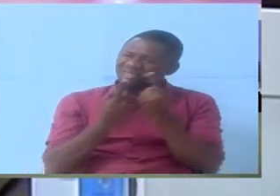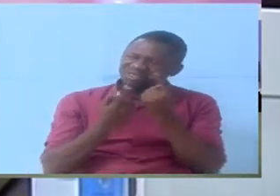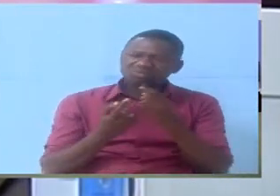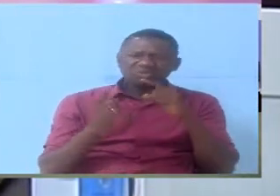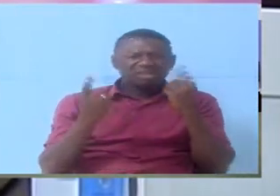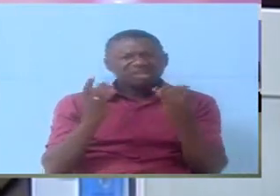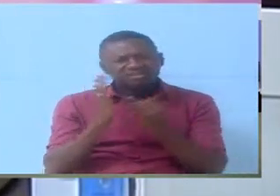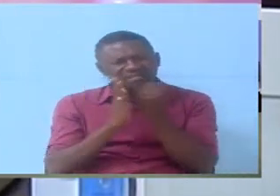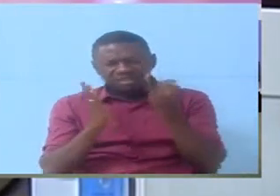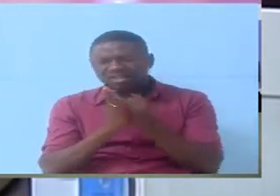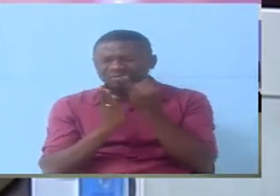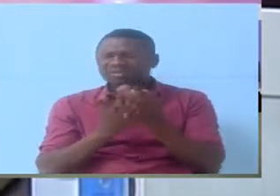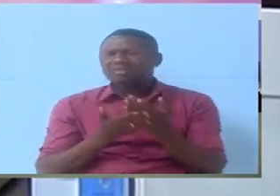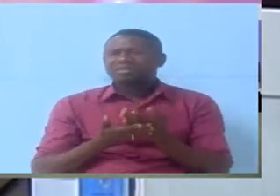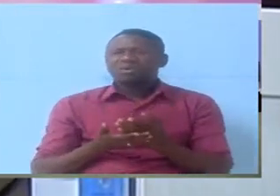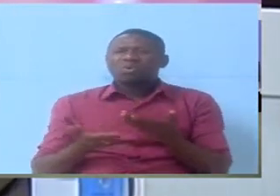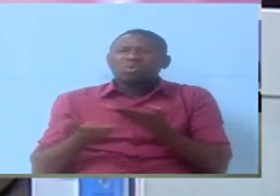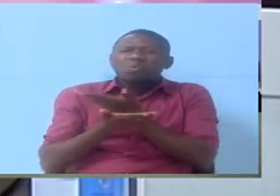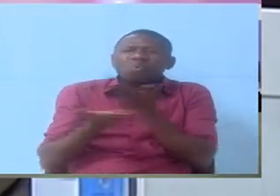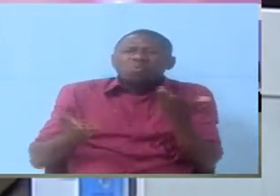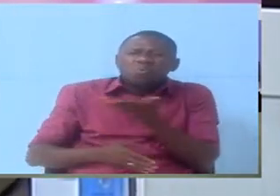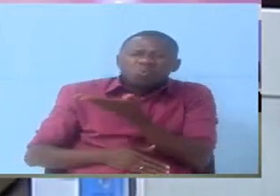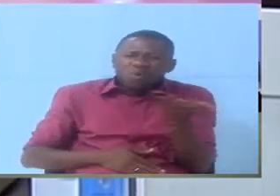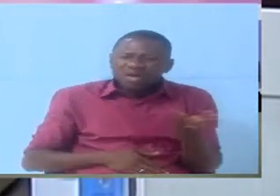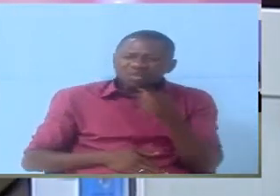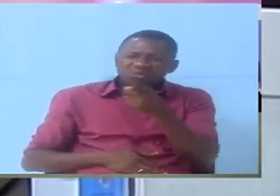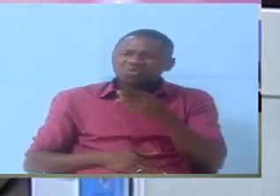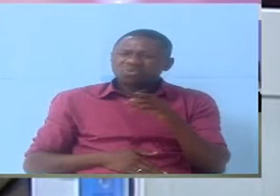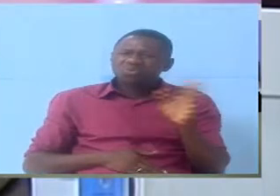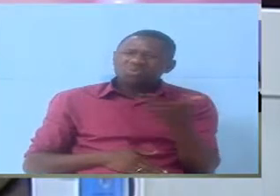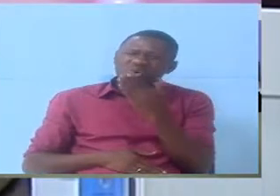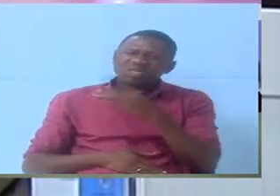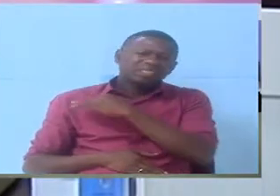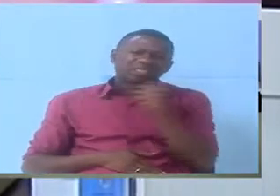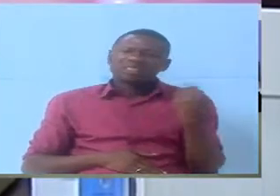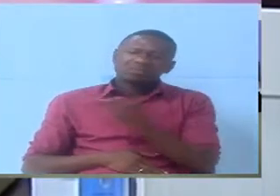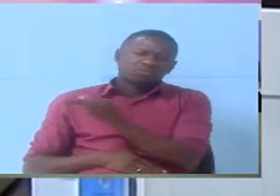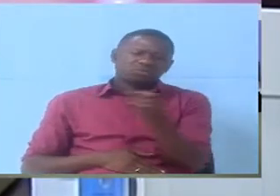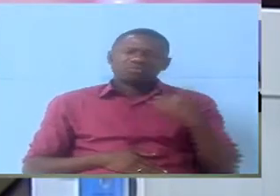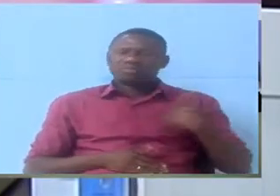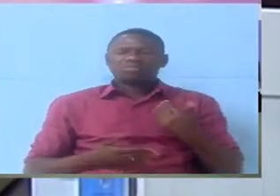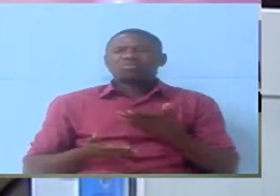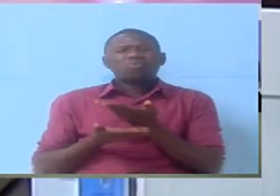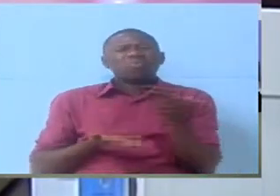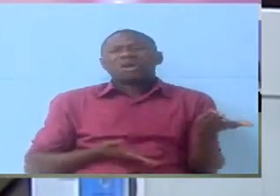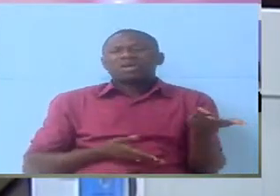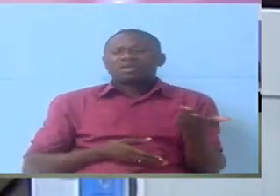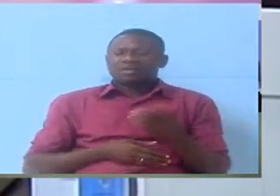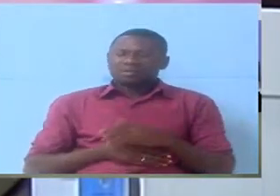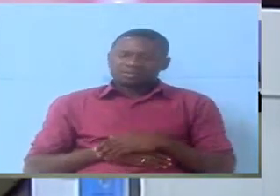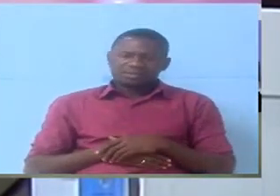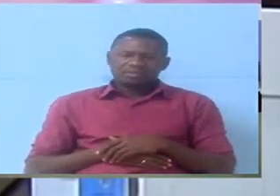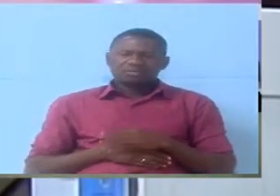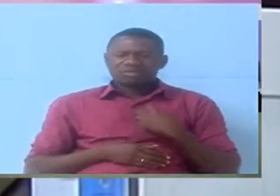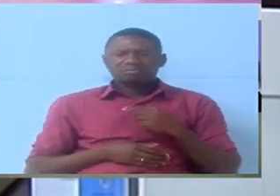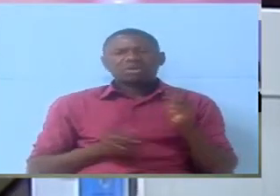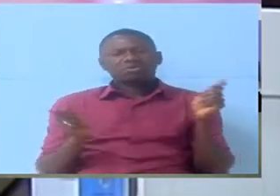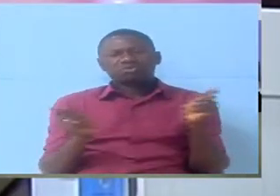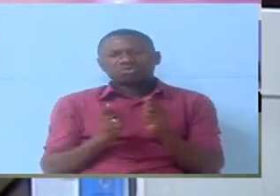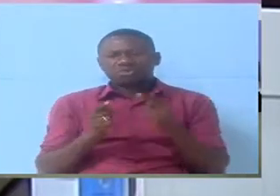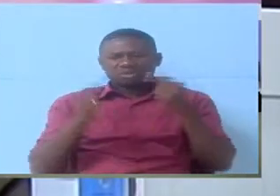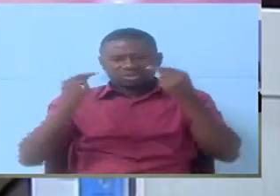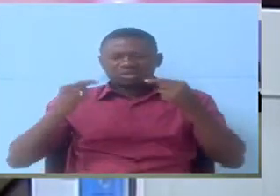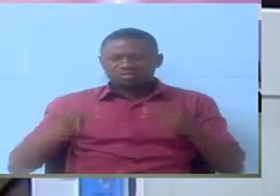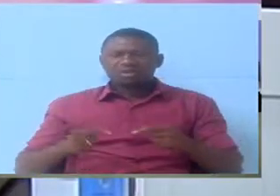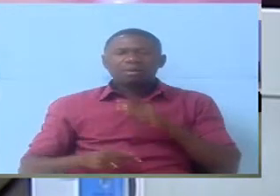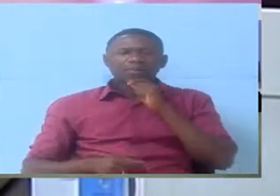nyanta kisikisiro kela. Why do you have to kill them? Munan ne ibe fala. Why do you have to kill them? Munan ne ibe fala. So this is my short statement, Mr. Chairman.